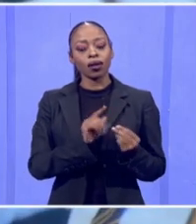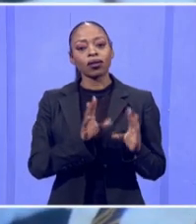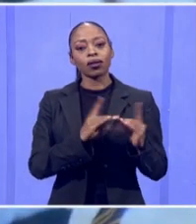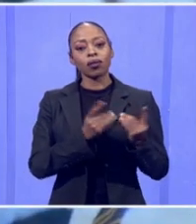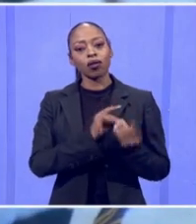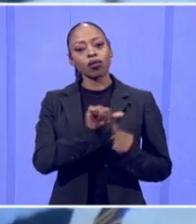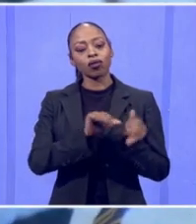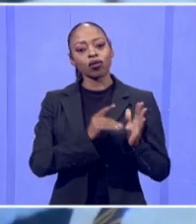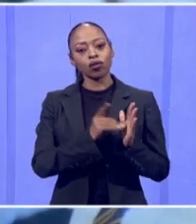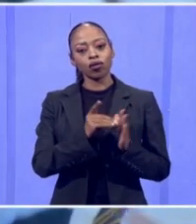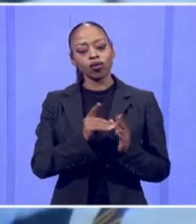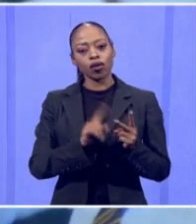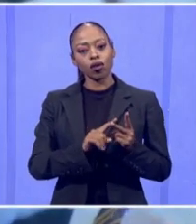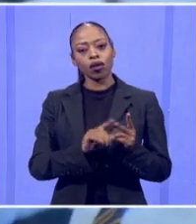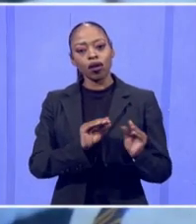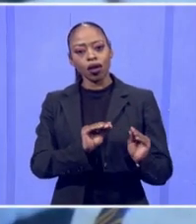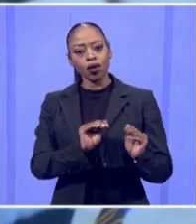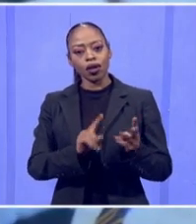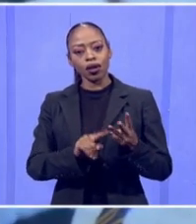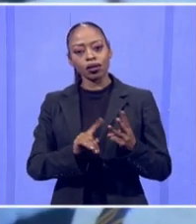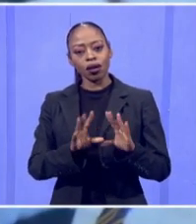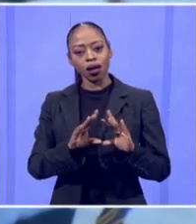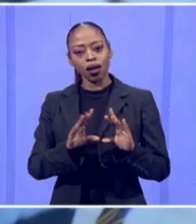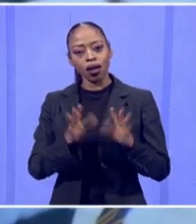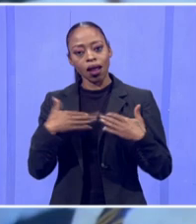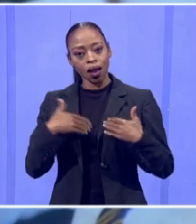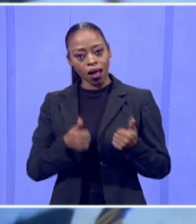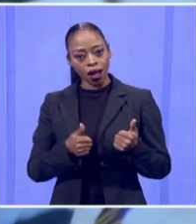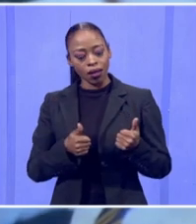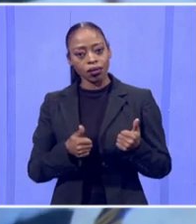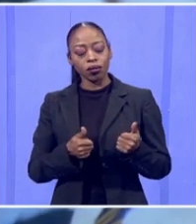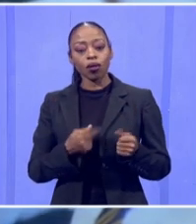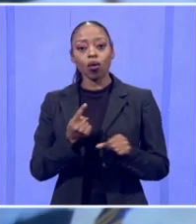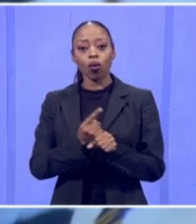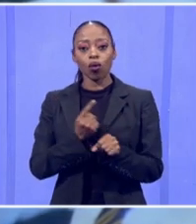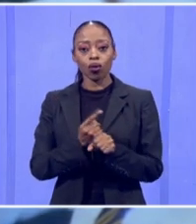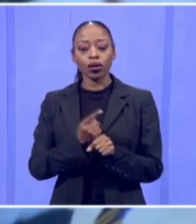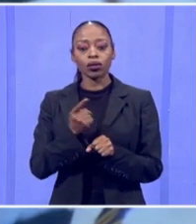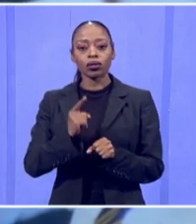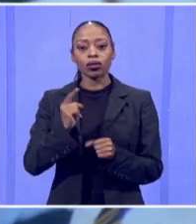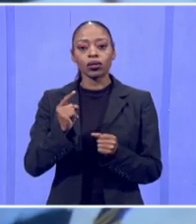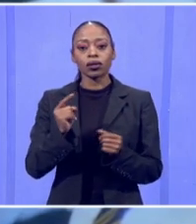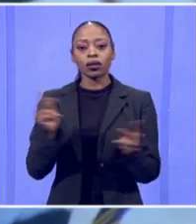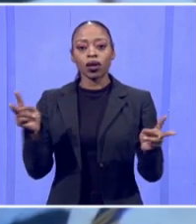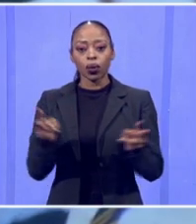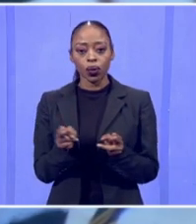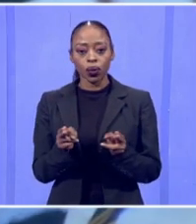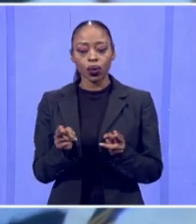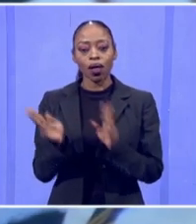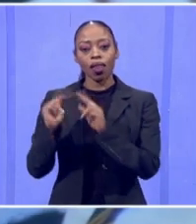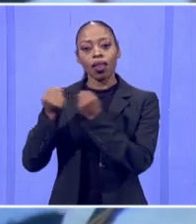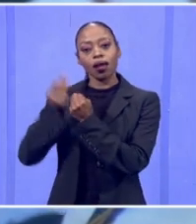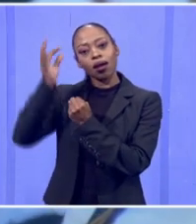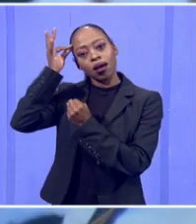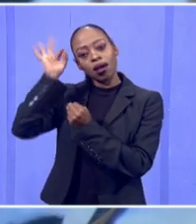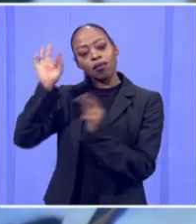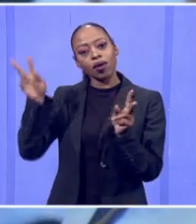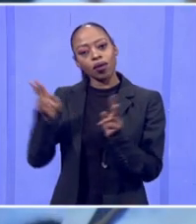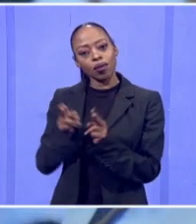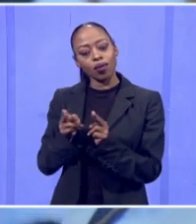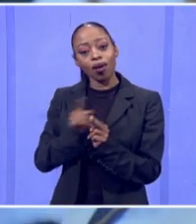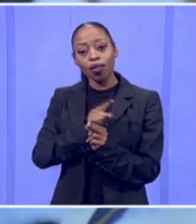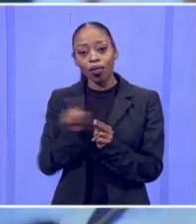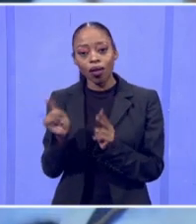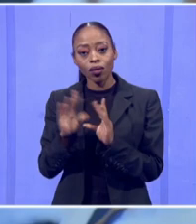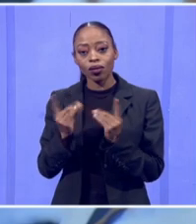Social Development, Education and Health, every time we get budget cuts by the national government, those